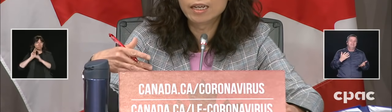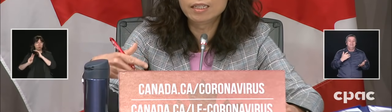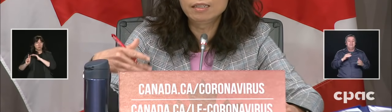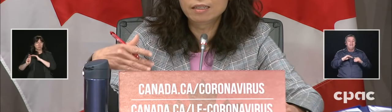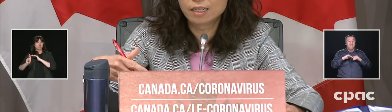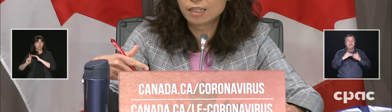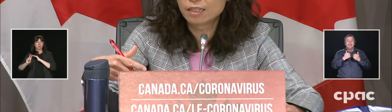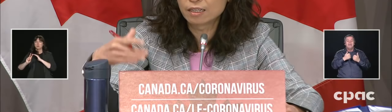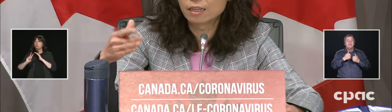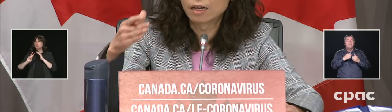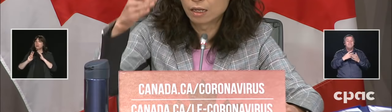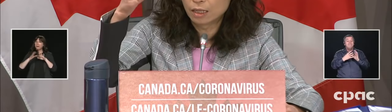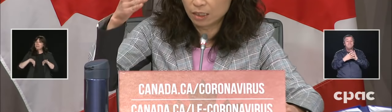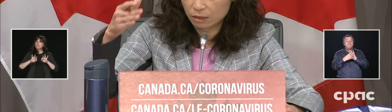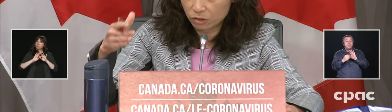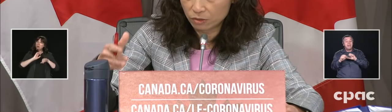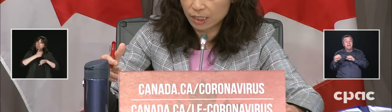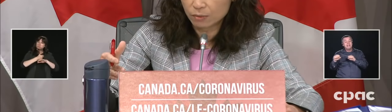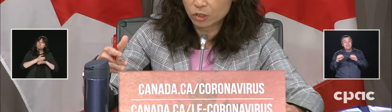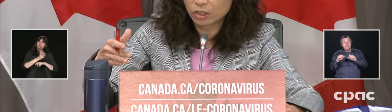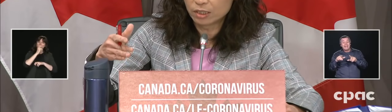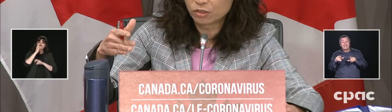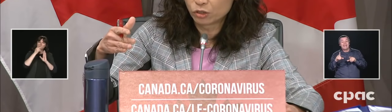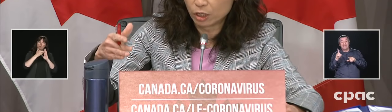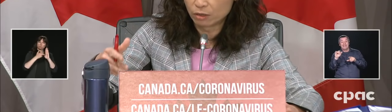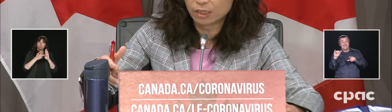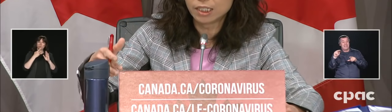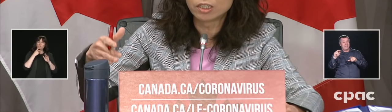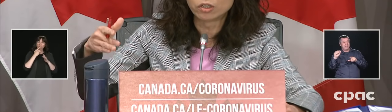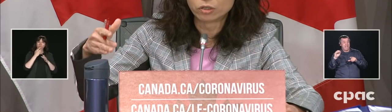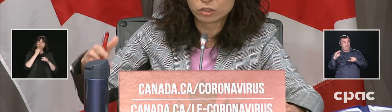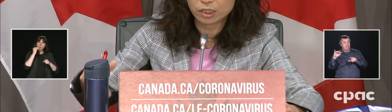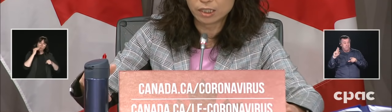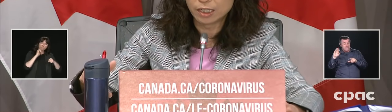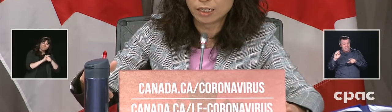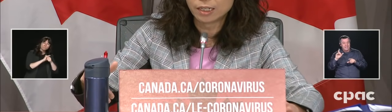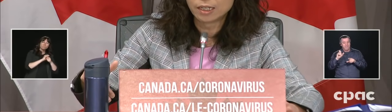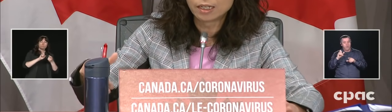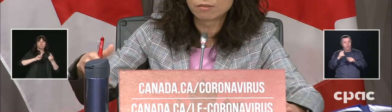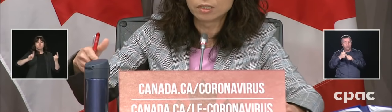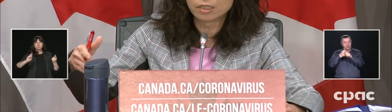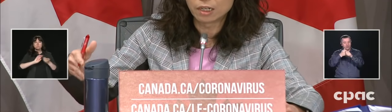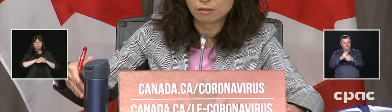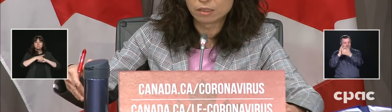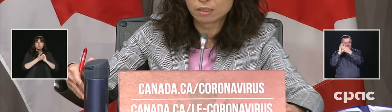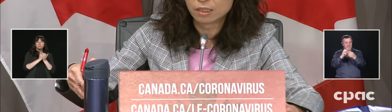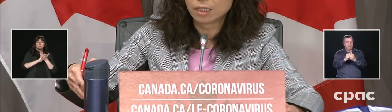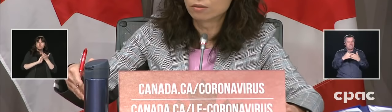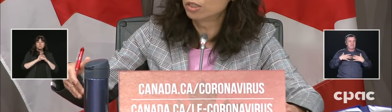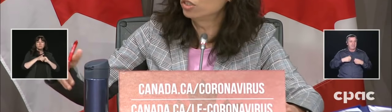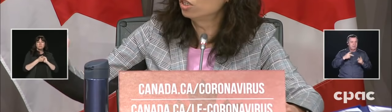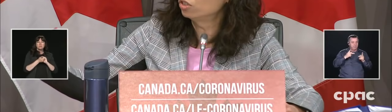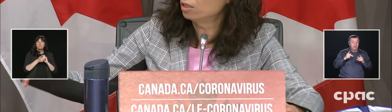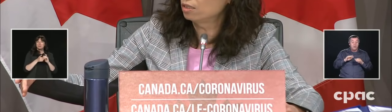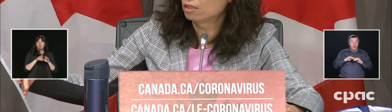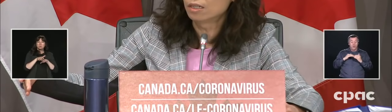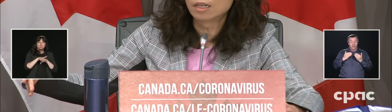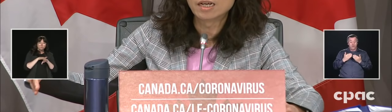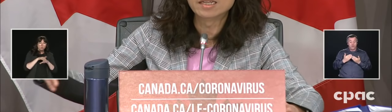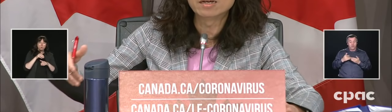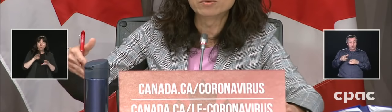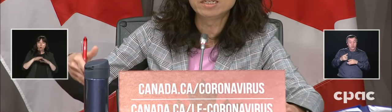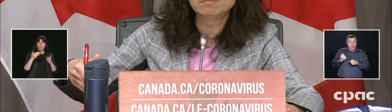measures. Anything that you're doing which isn't slowly and cautiously can result in a